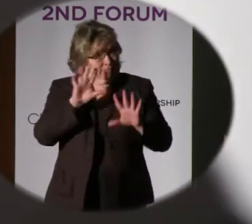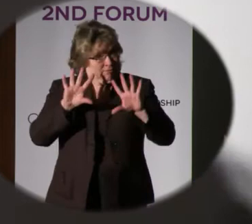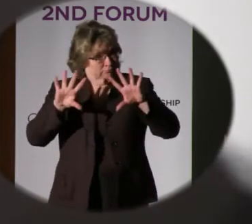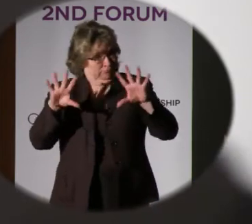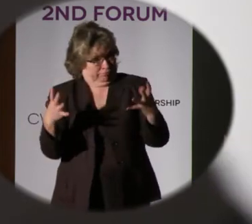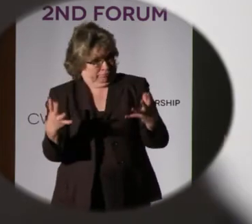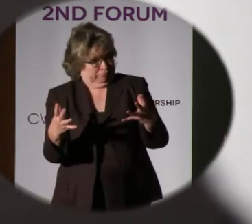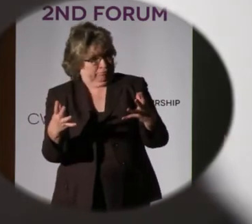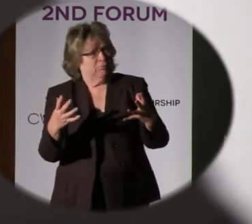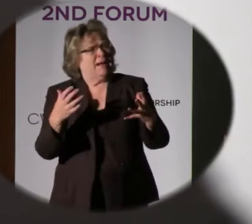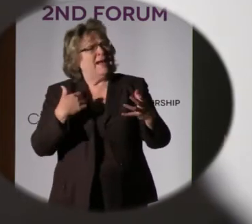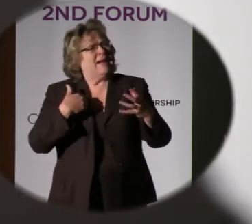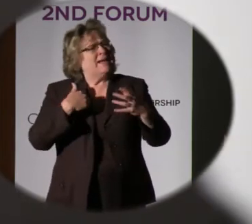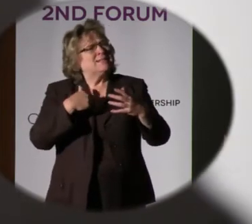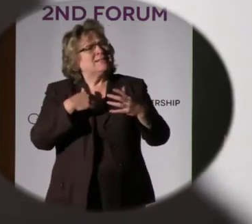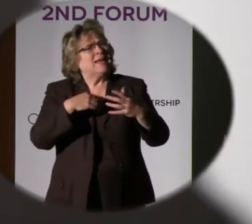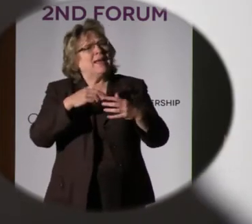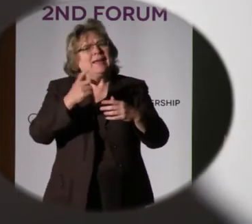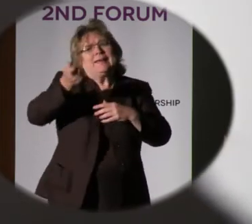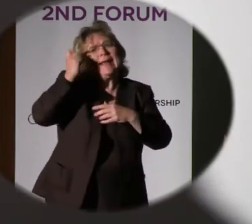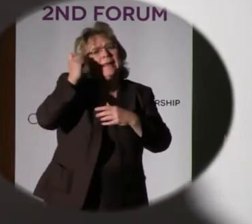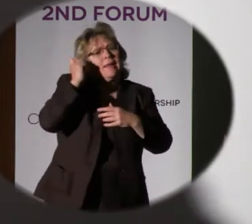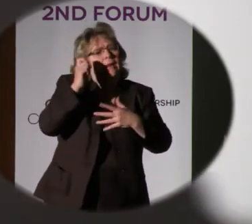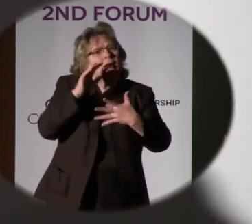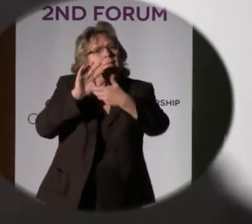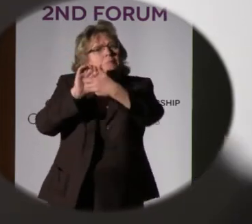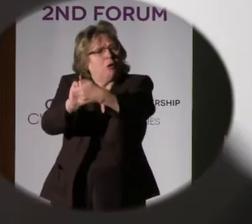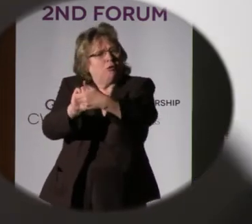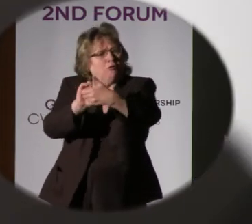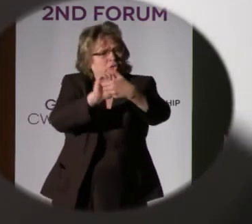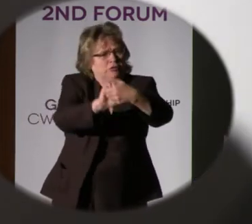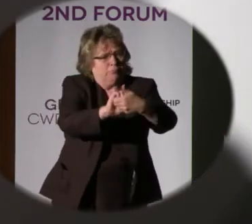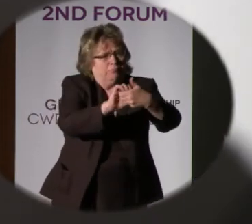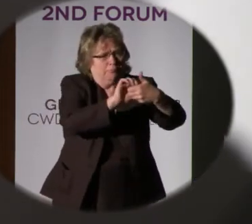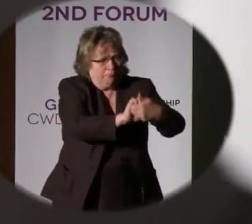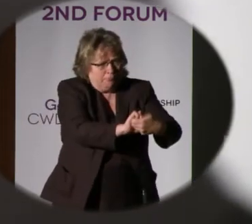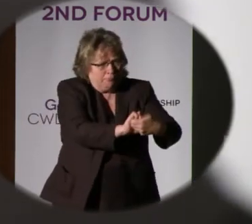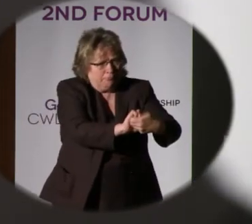National Partnership for Children with Disability. We have been working a lot with the